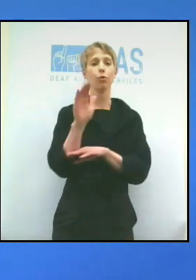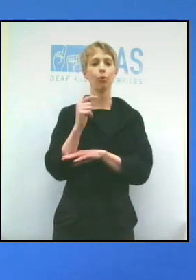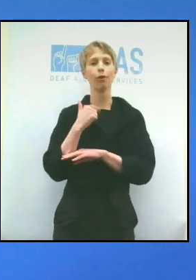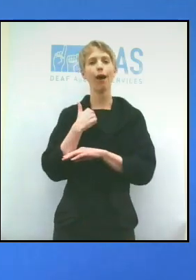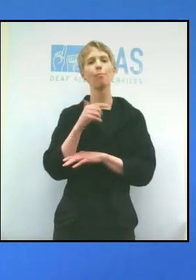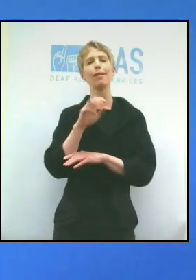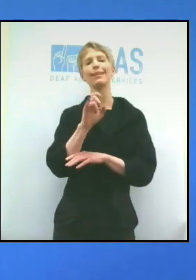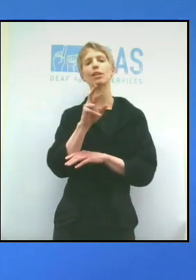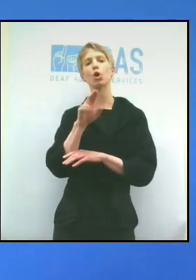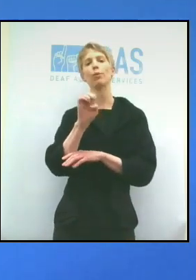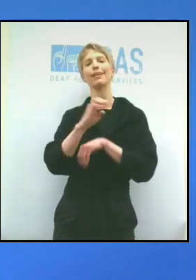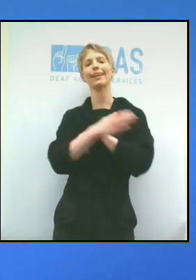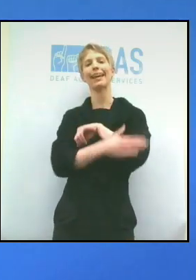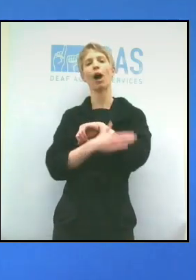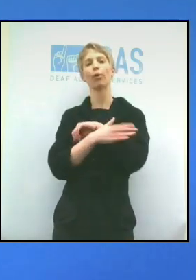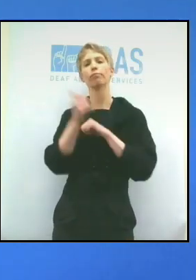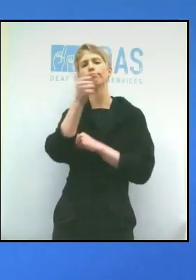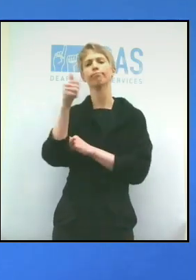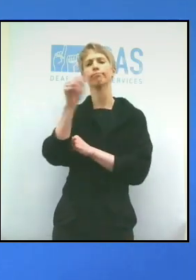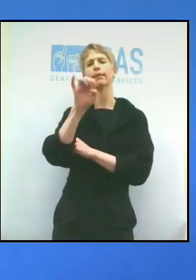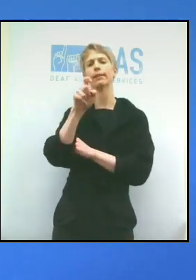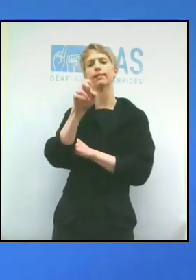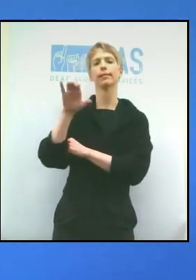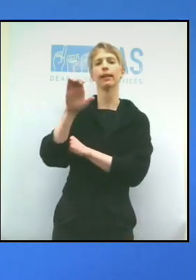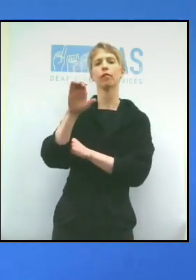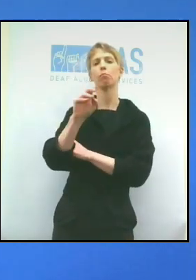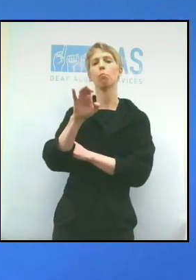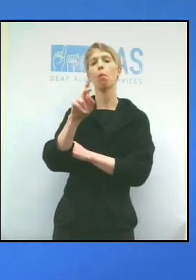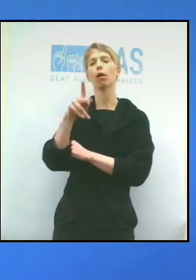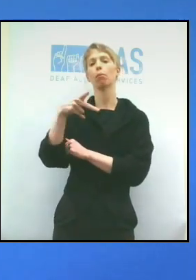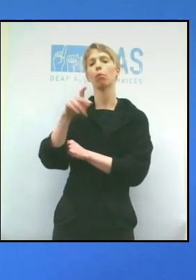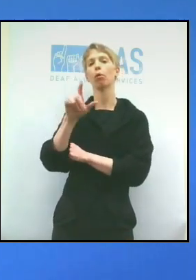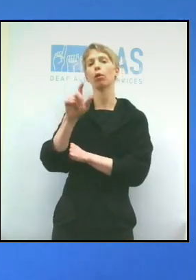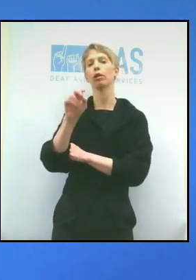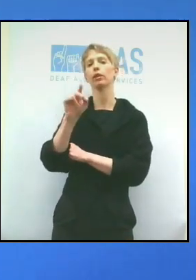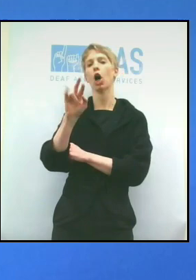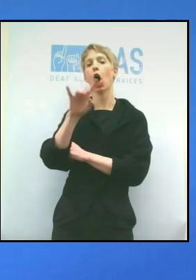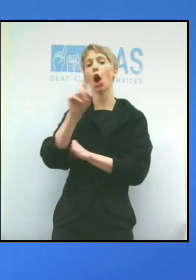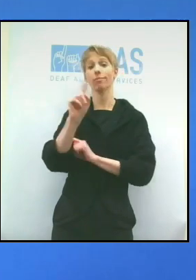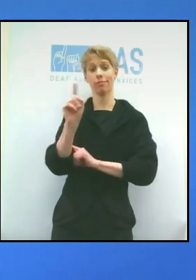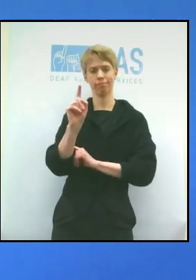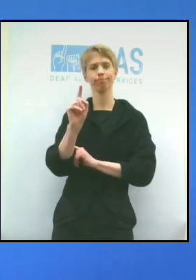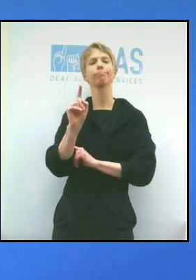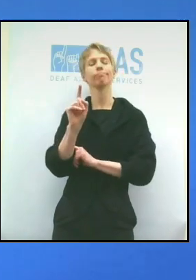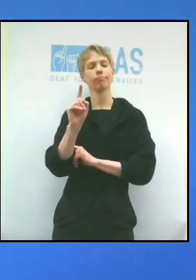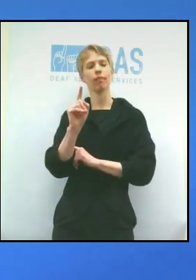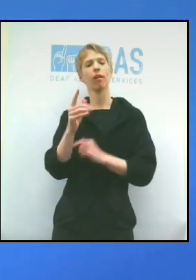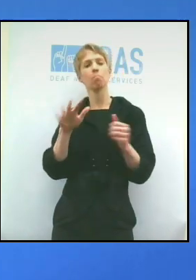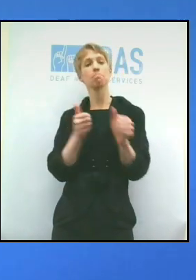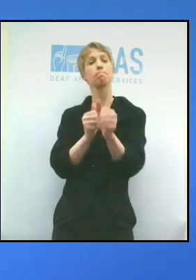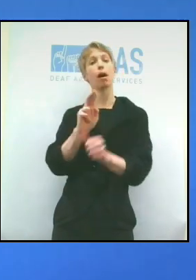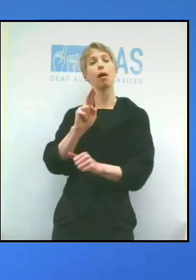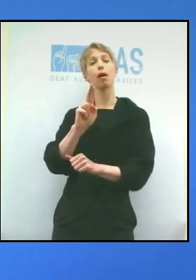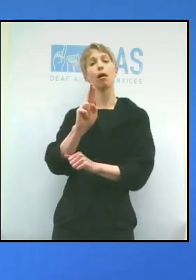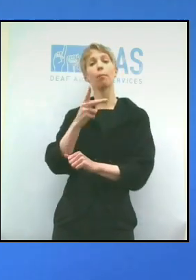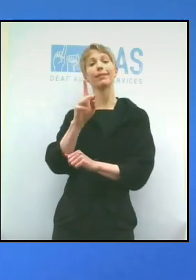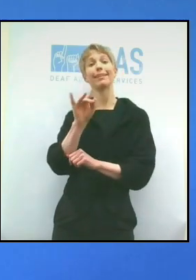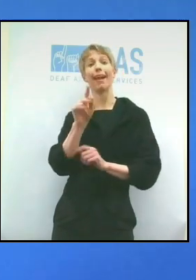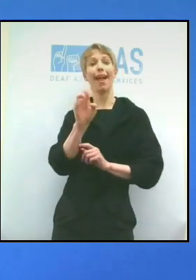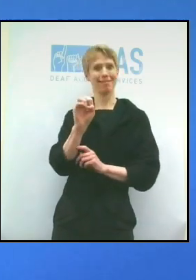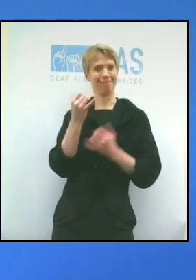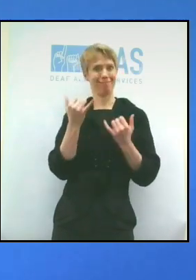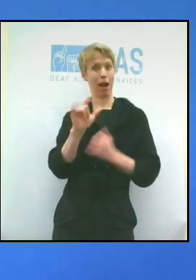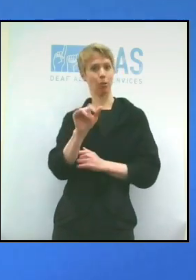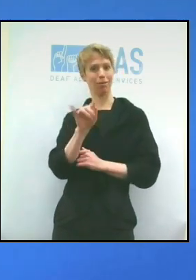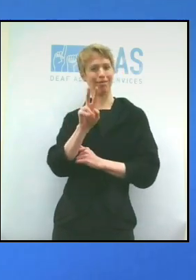Erie County Executive Mark Polenkars with another COVID-19 update for you, live from the Rath Building in downtown Buffalo as we